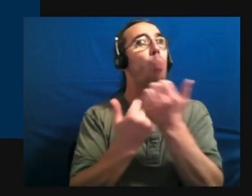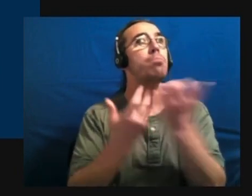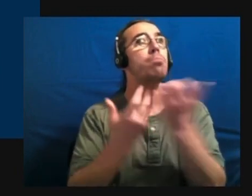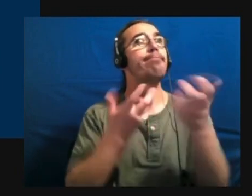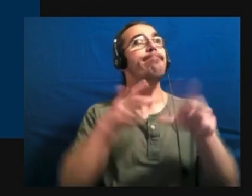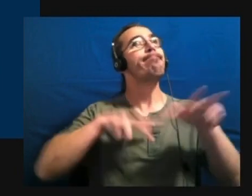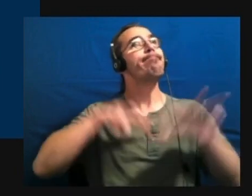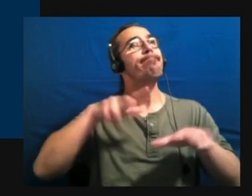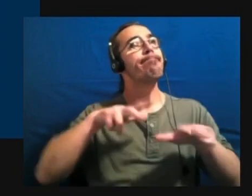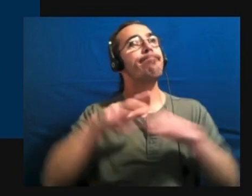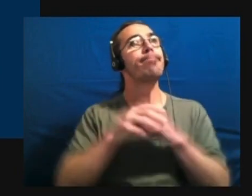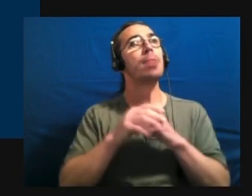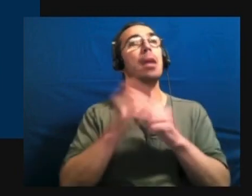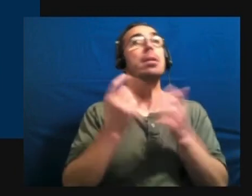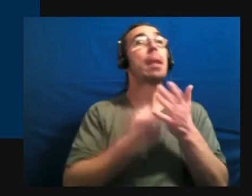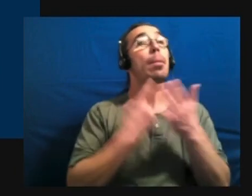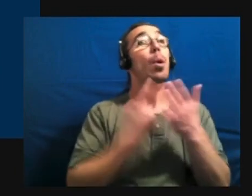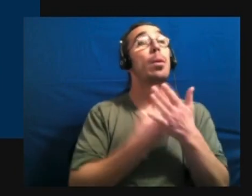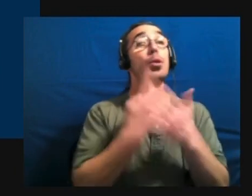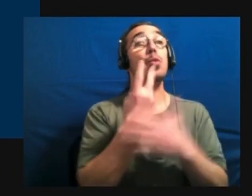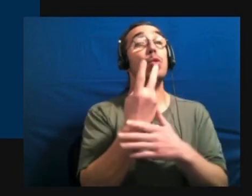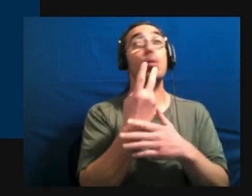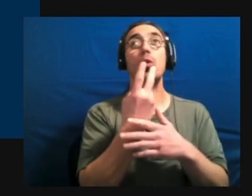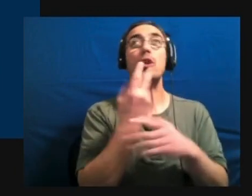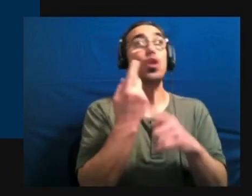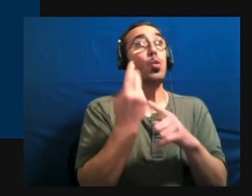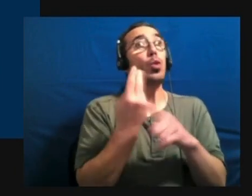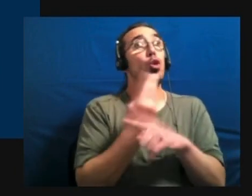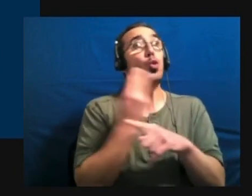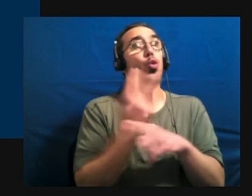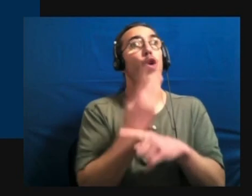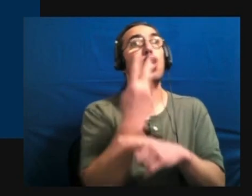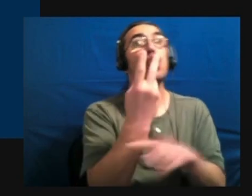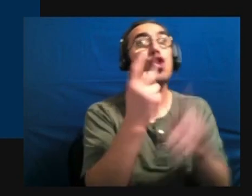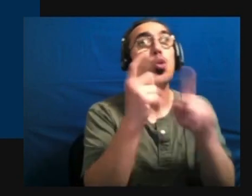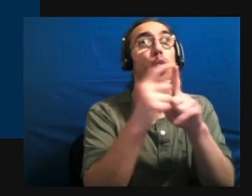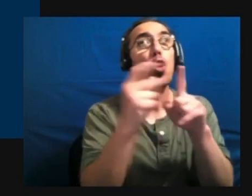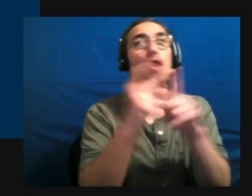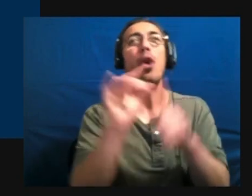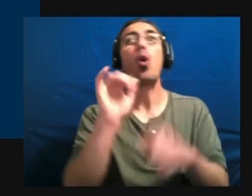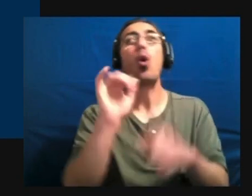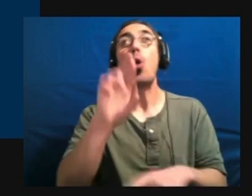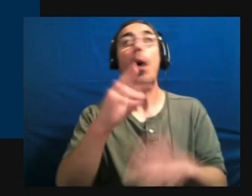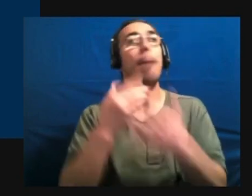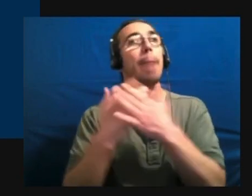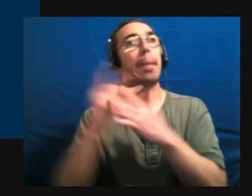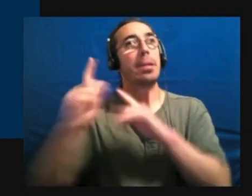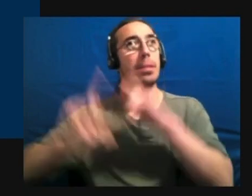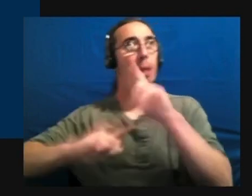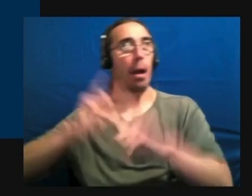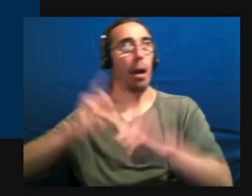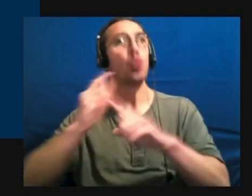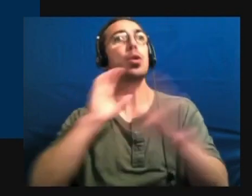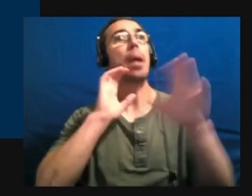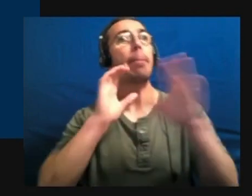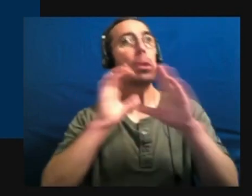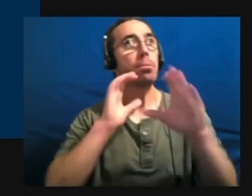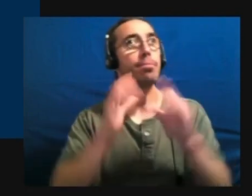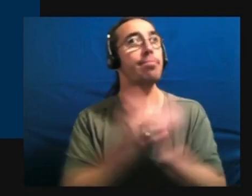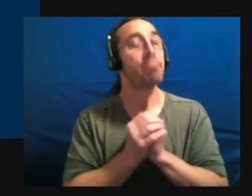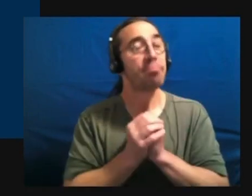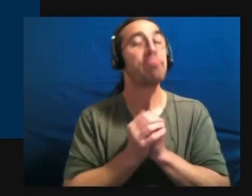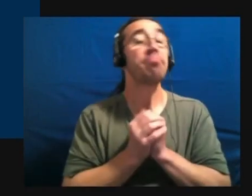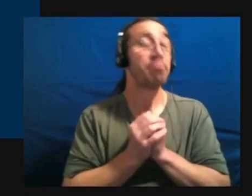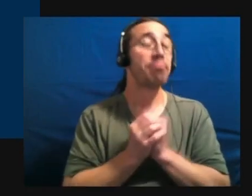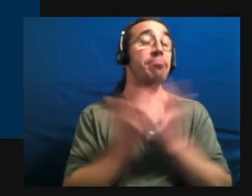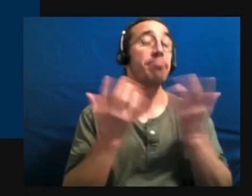single, sometimes 2 words together, and we used baby sign language to communicate. So we did what we had